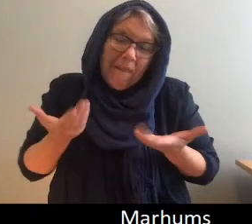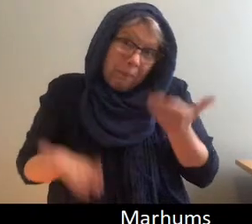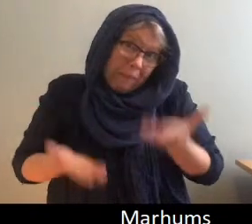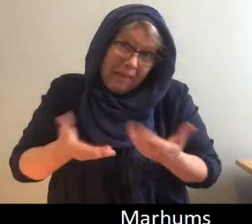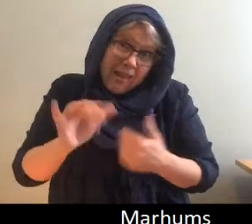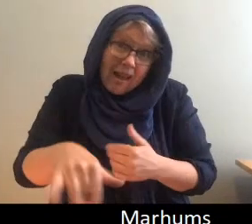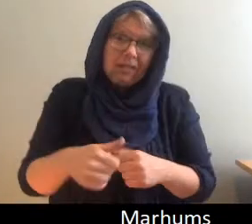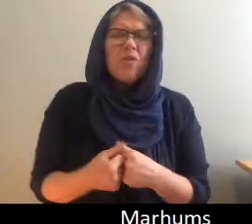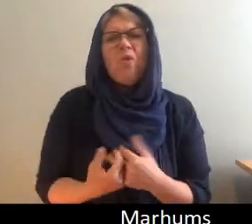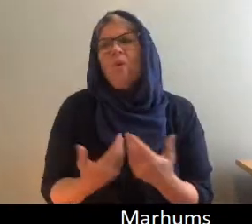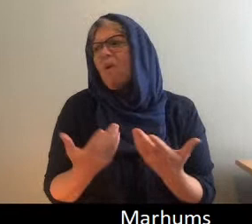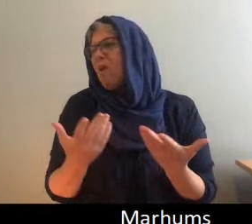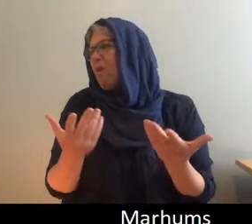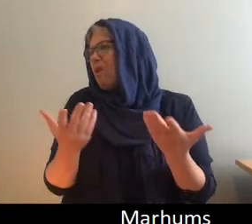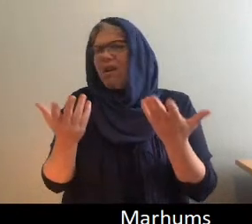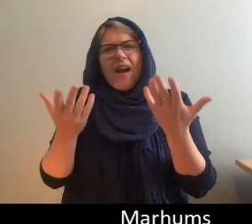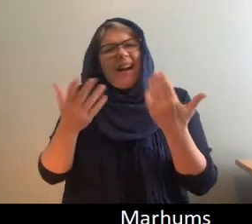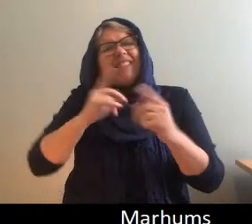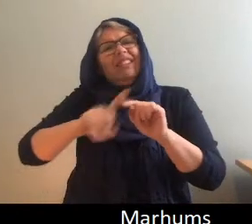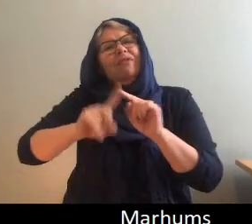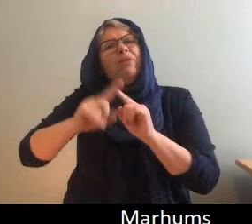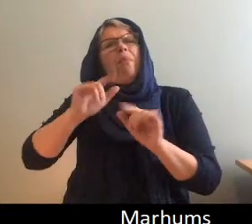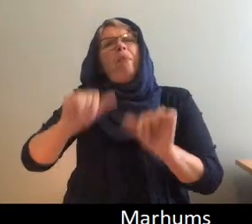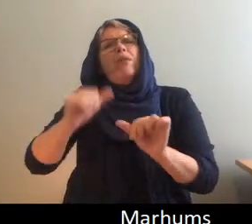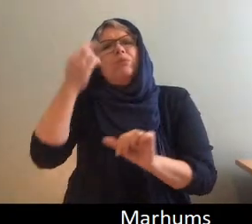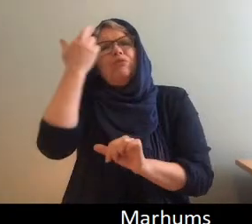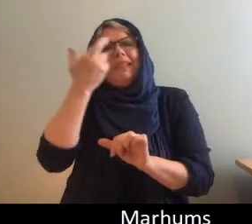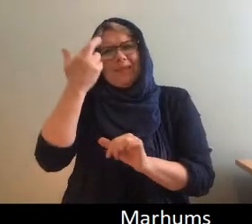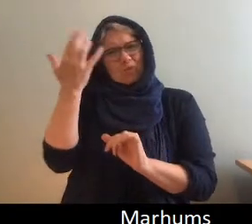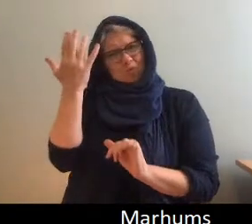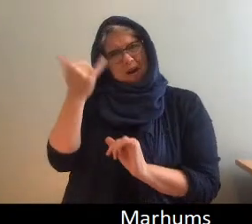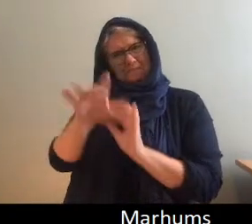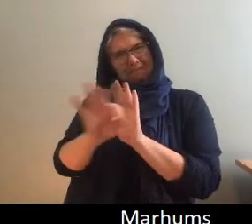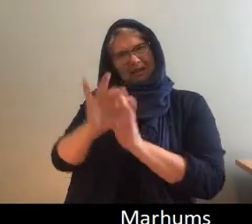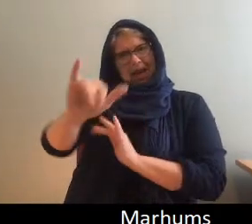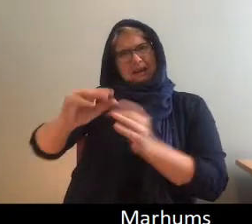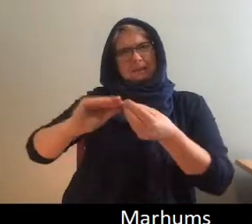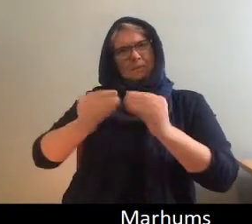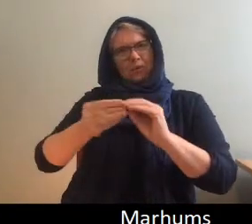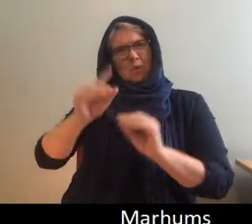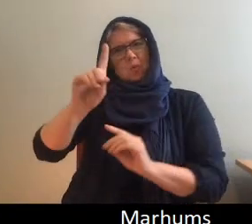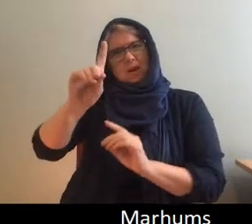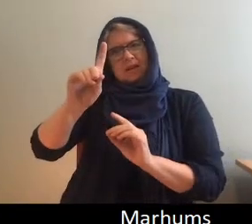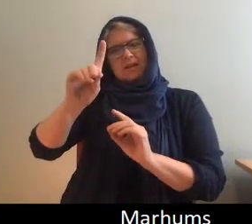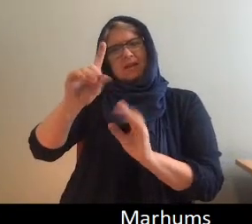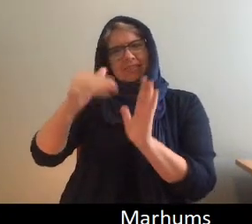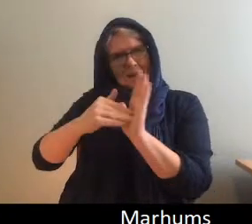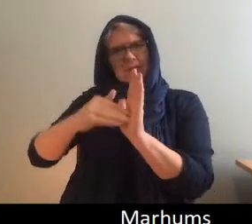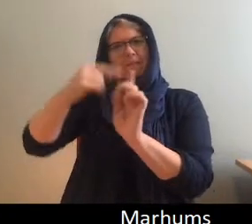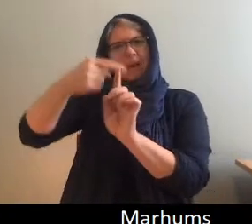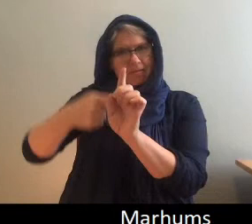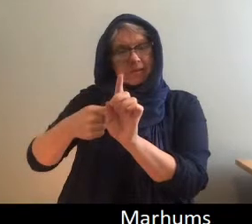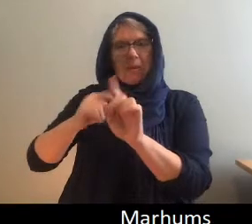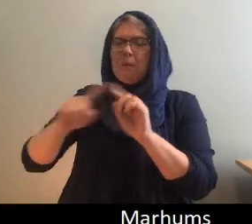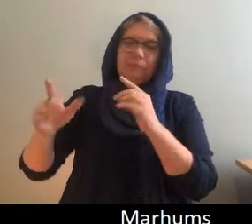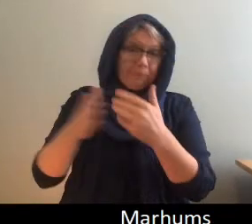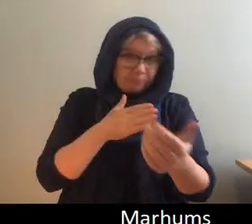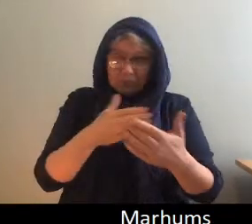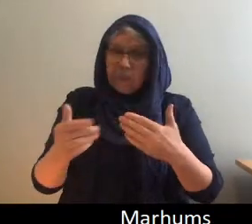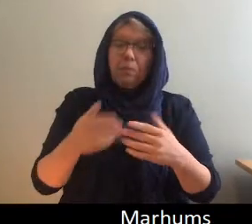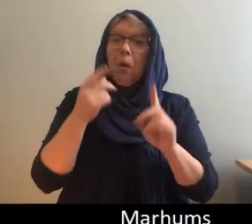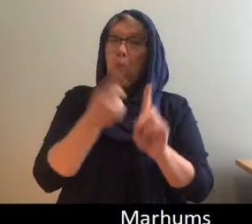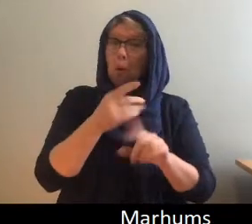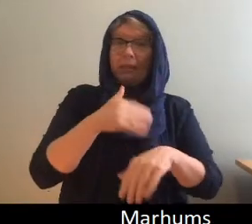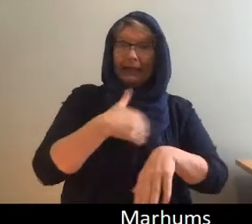that it can be any night in the whole year, right? It can be any night in the entire year. And if we really want to